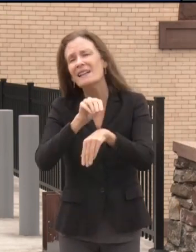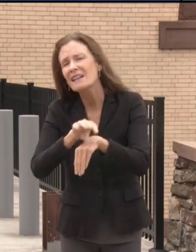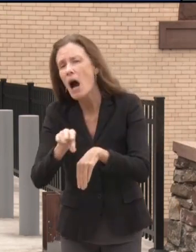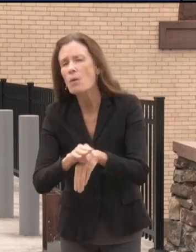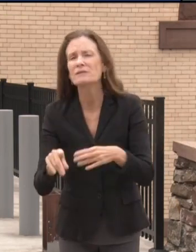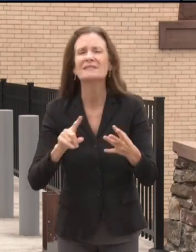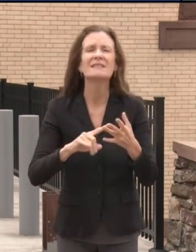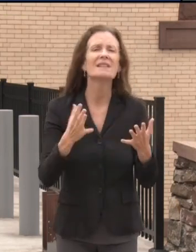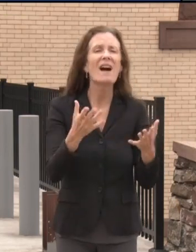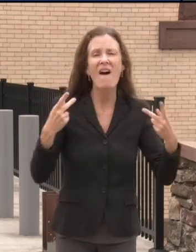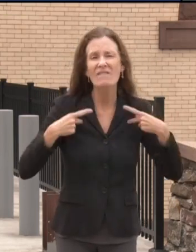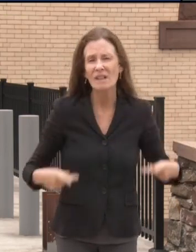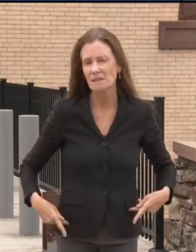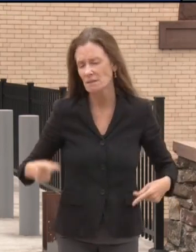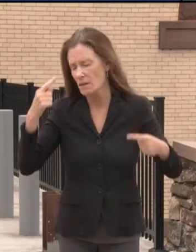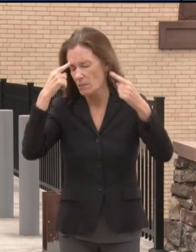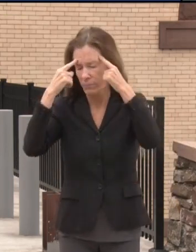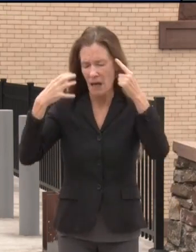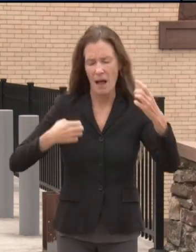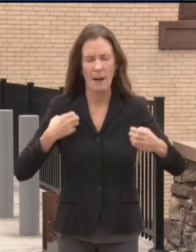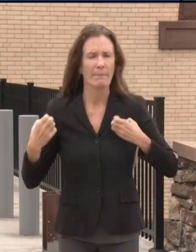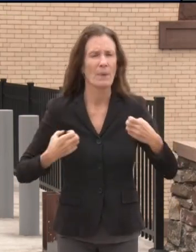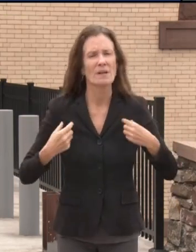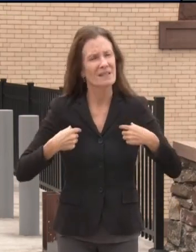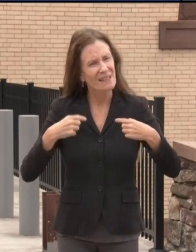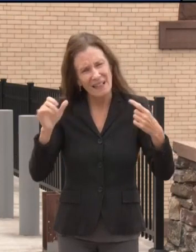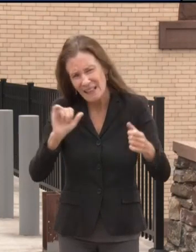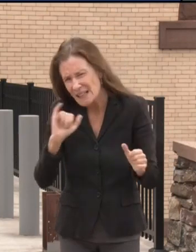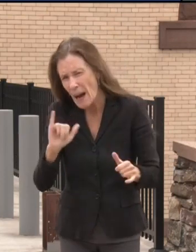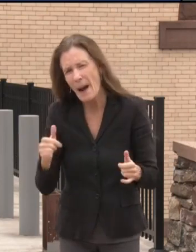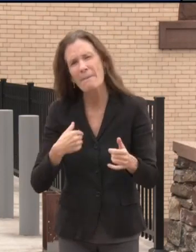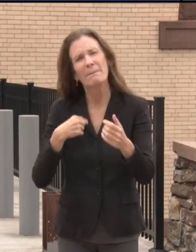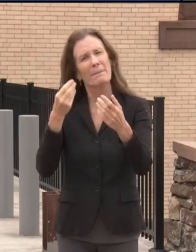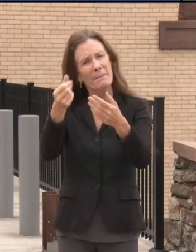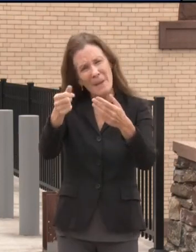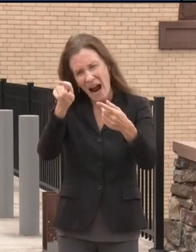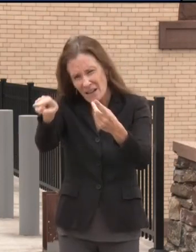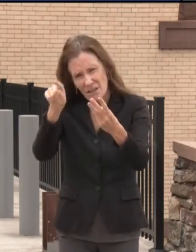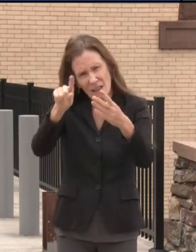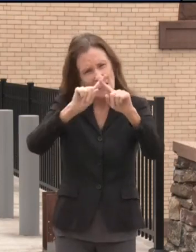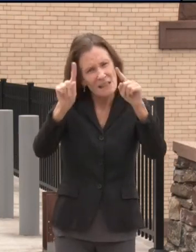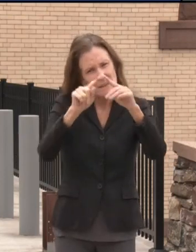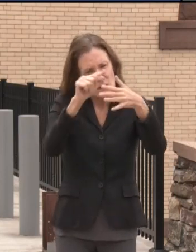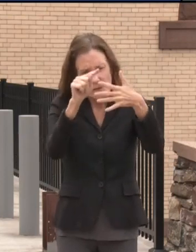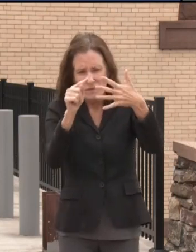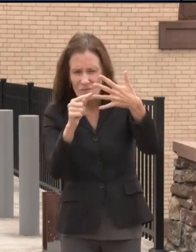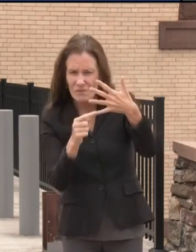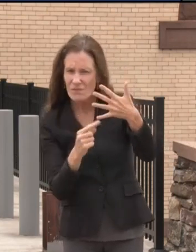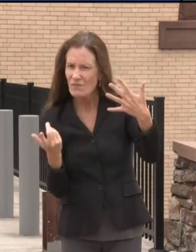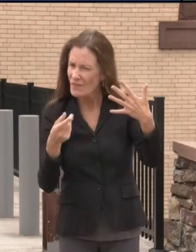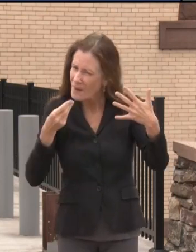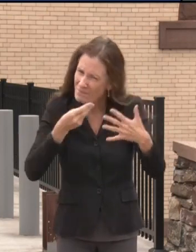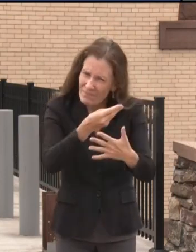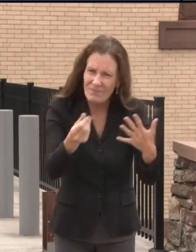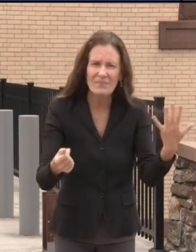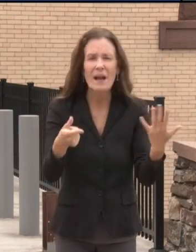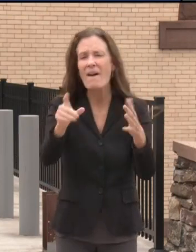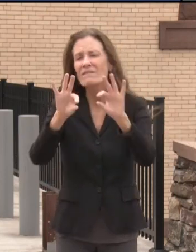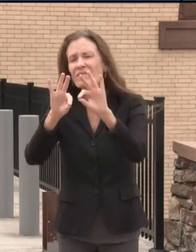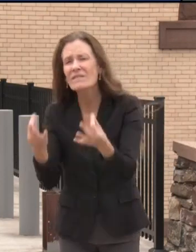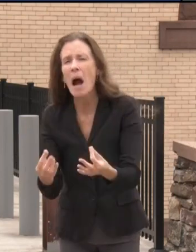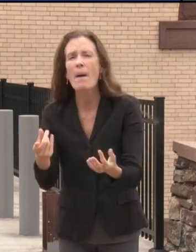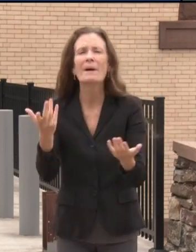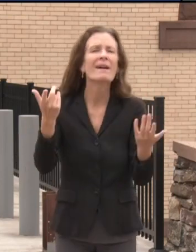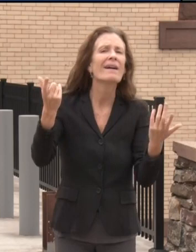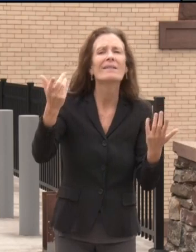or emotional injury suffered by the employee or an employee's family member during act of abuse or